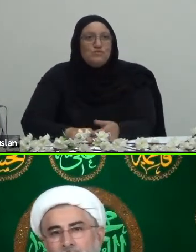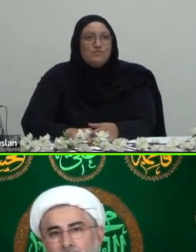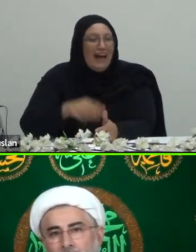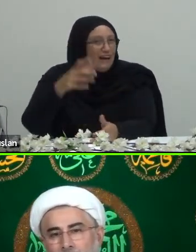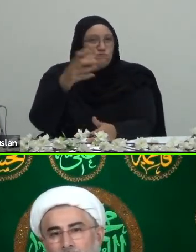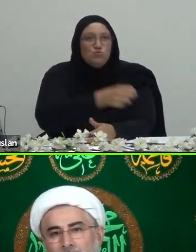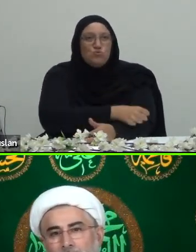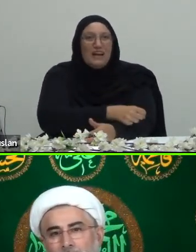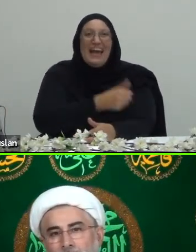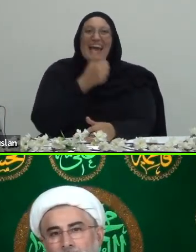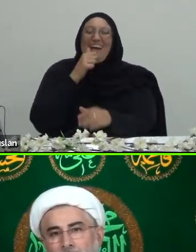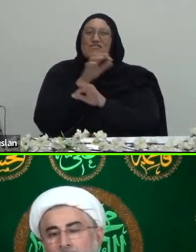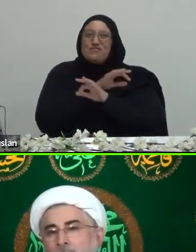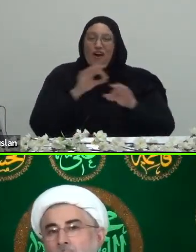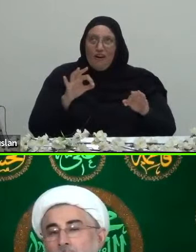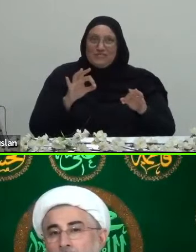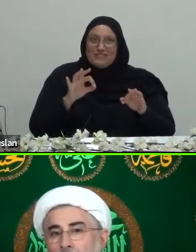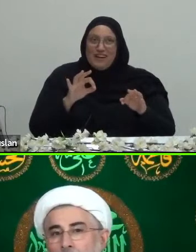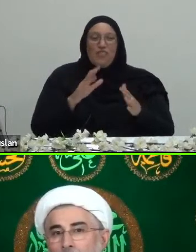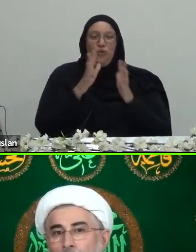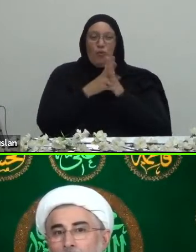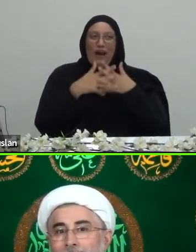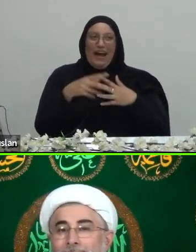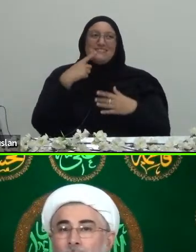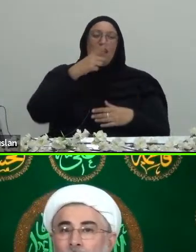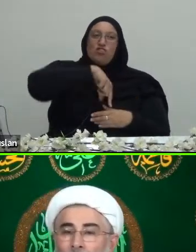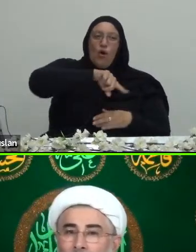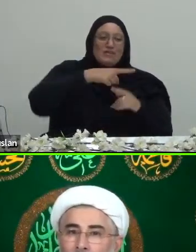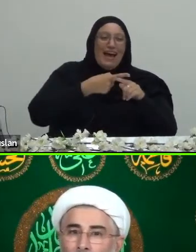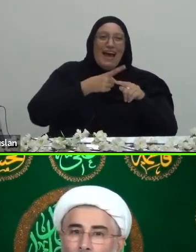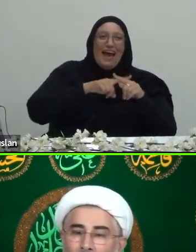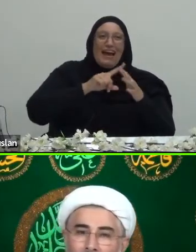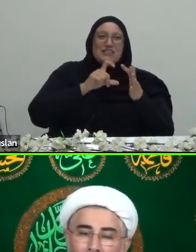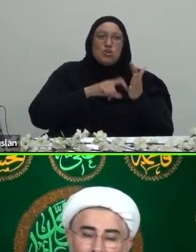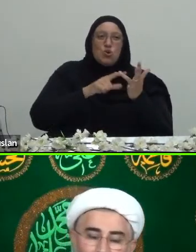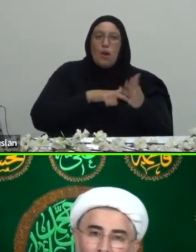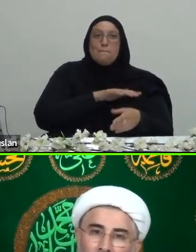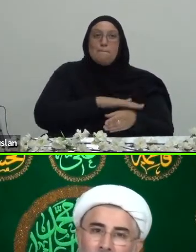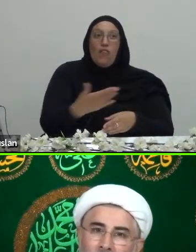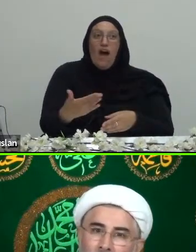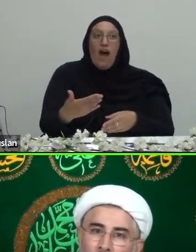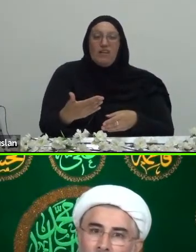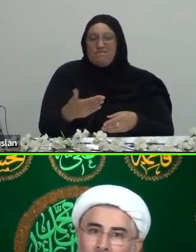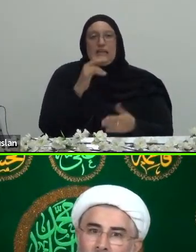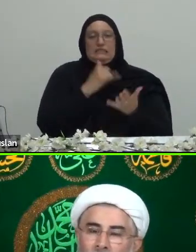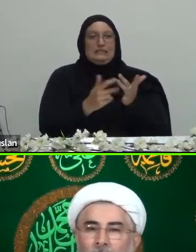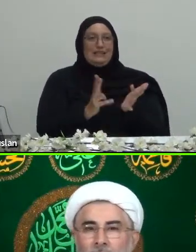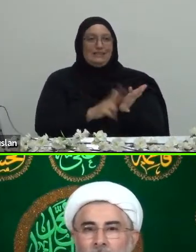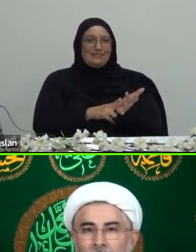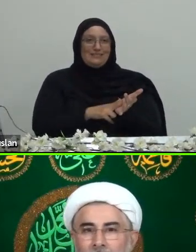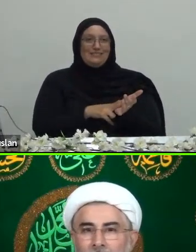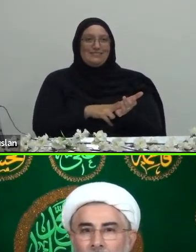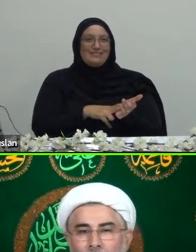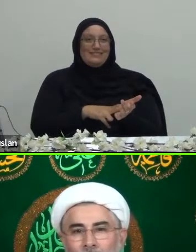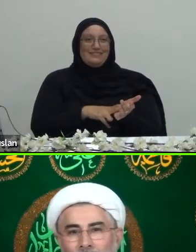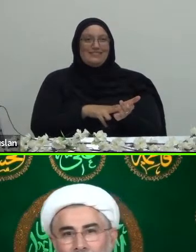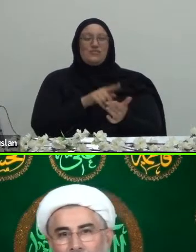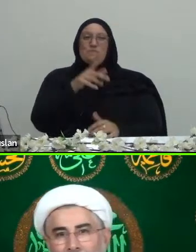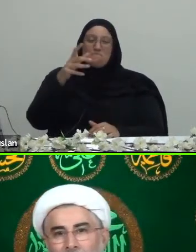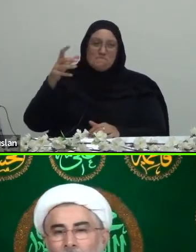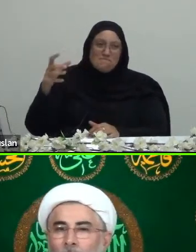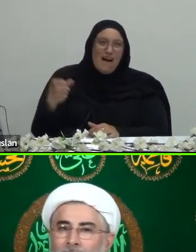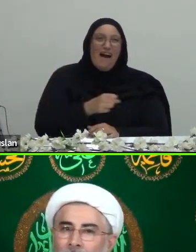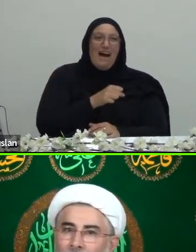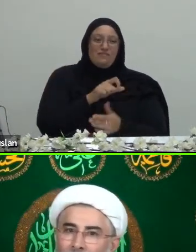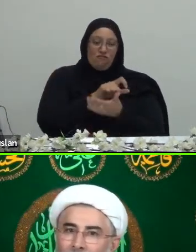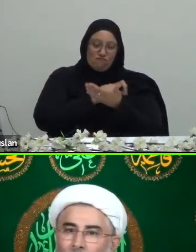they are sinful, according to the Quran. So it's so important to write your will under the supervision of a scholar to